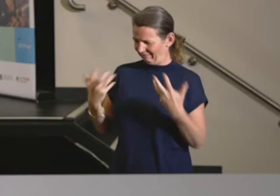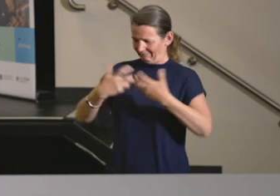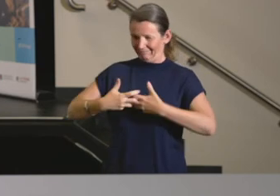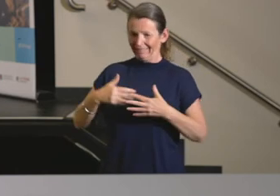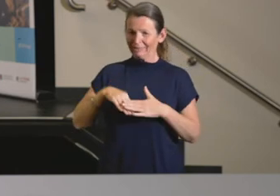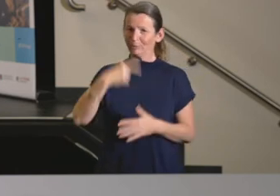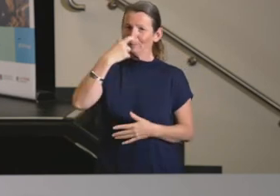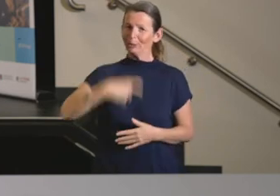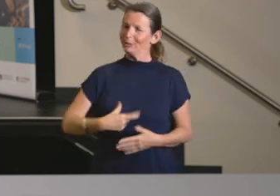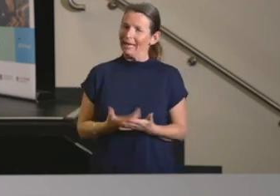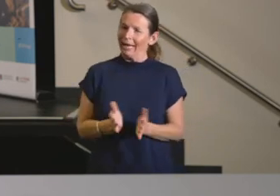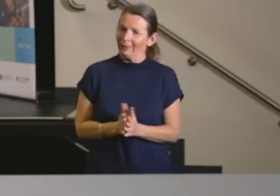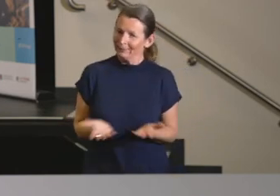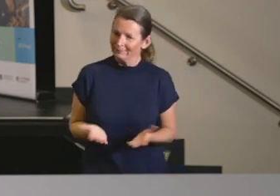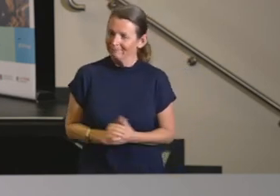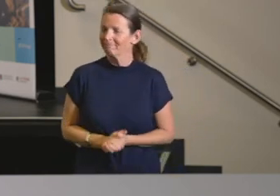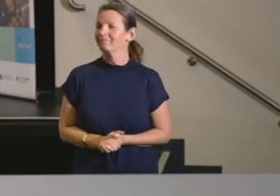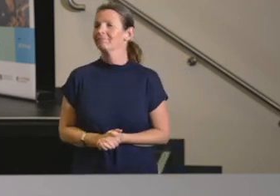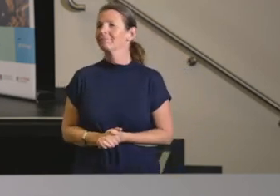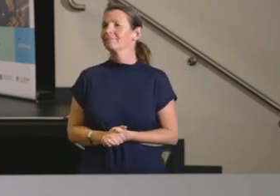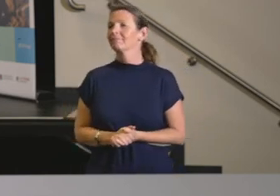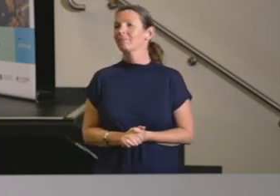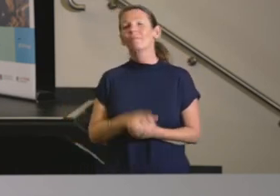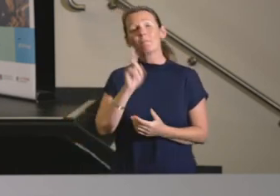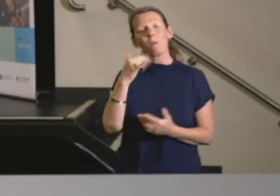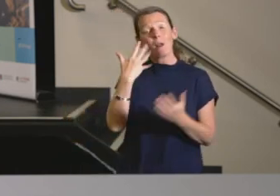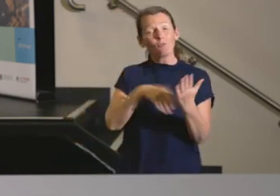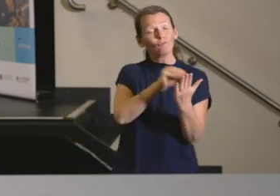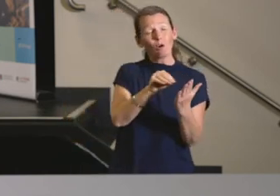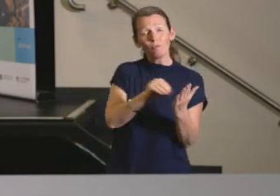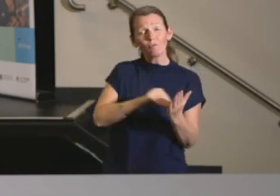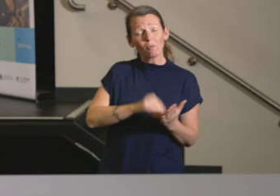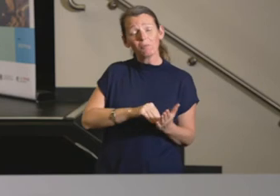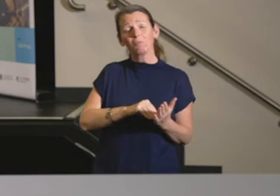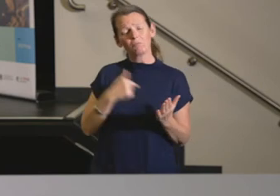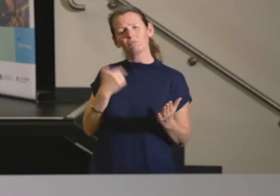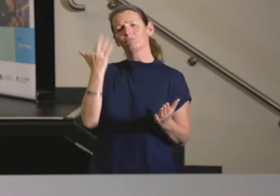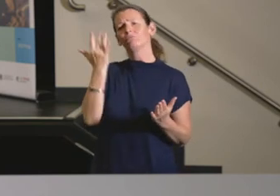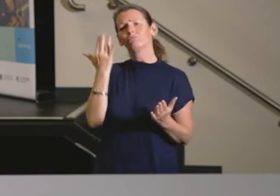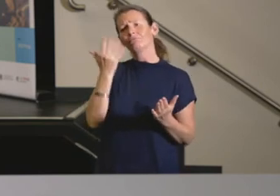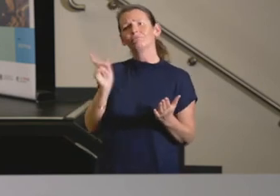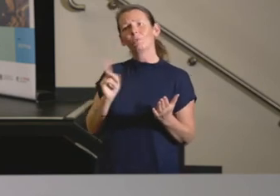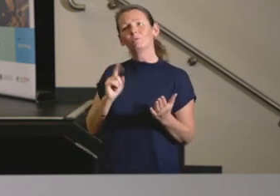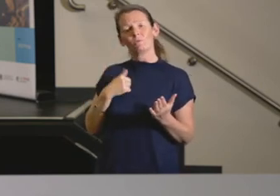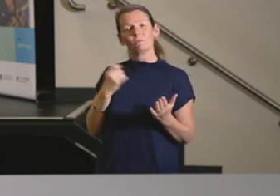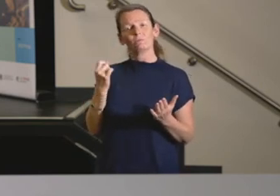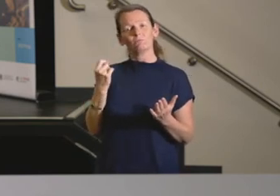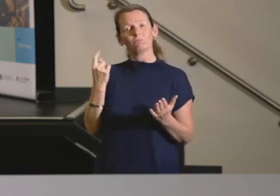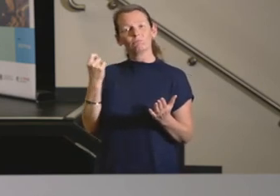together. But what it really made me think about and become sensitive